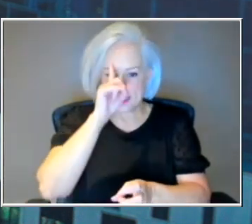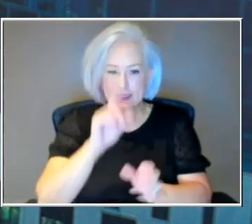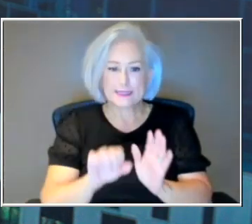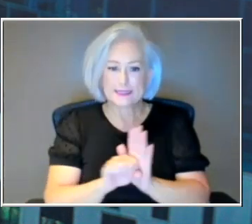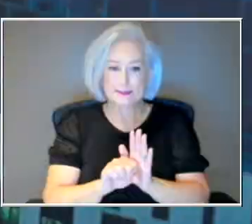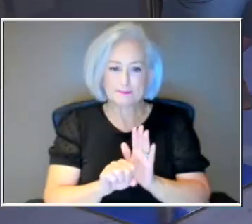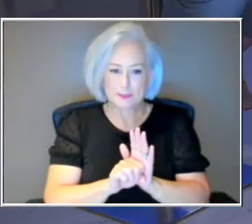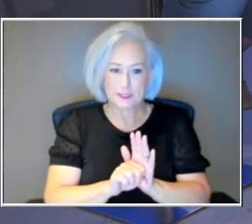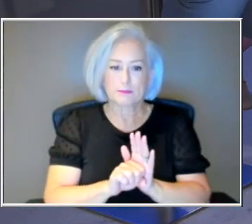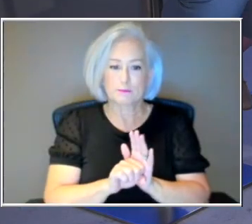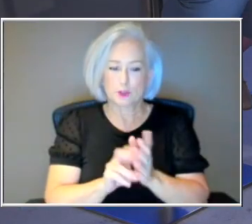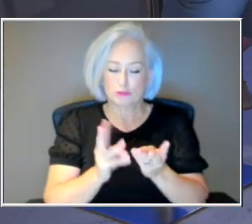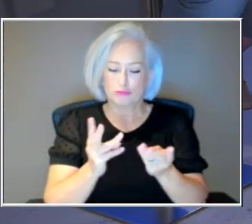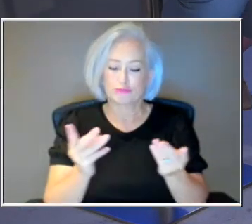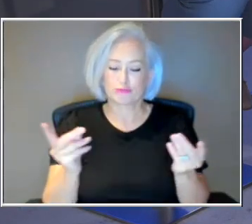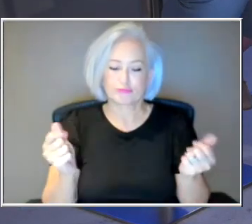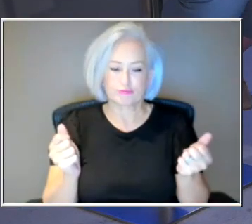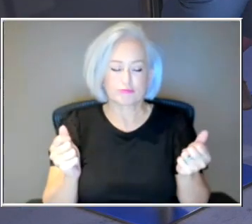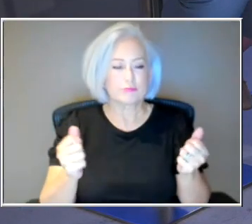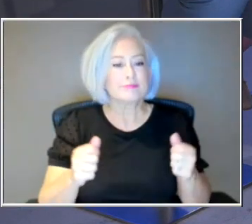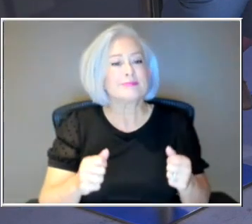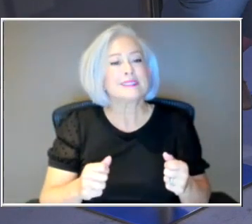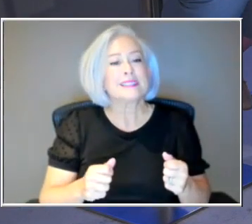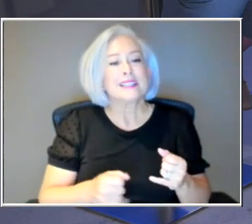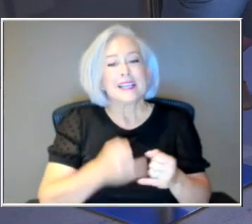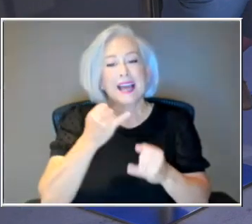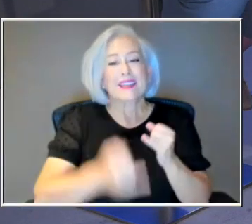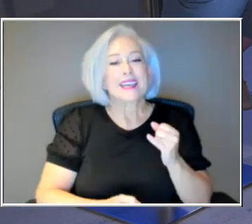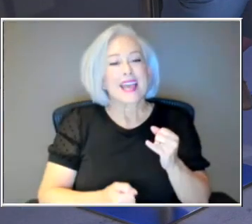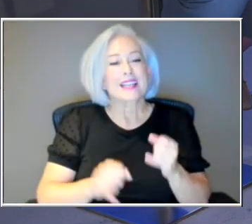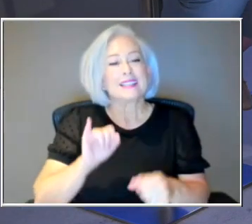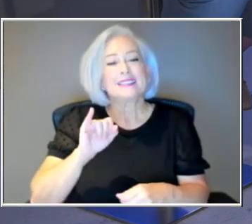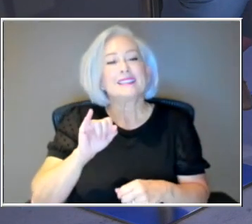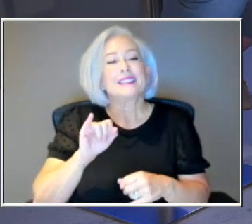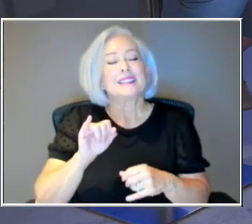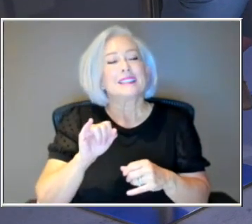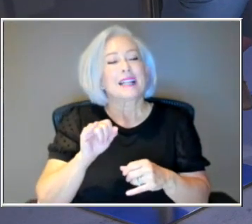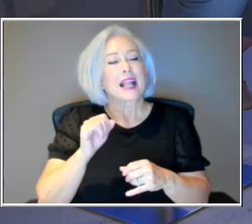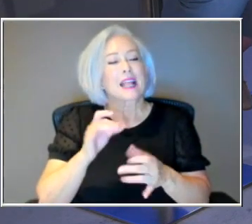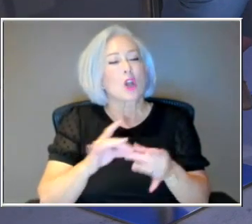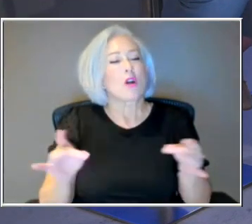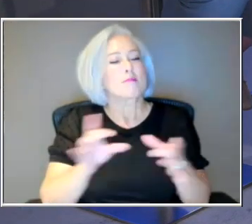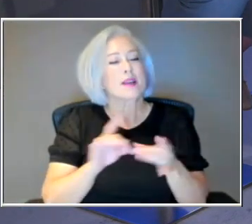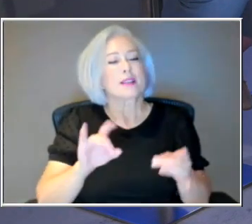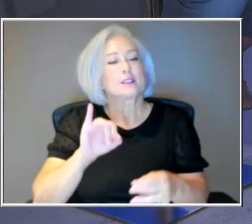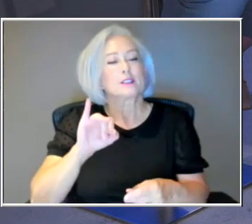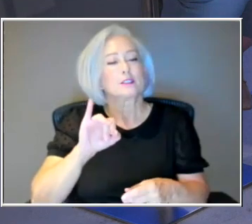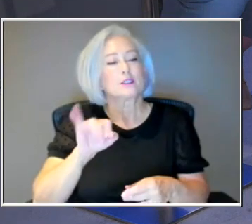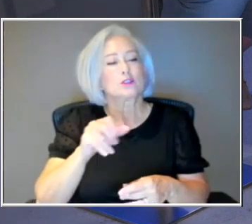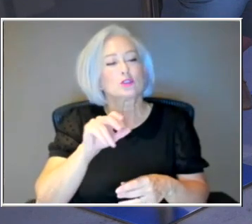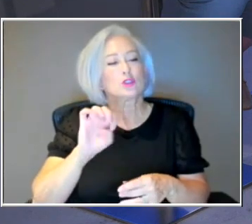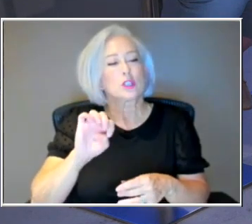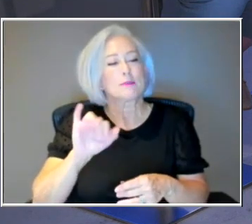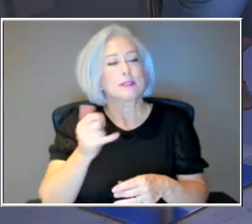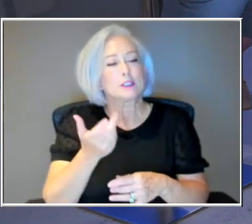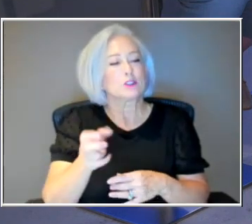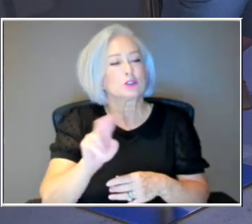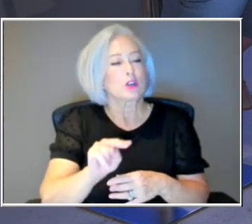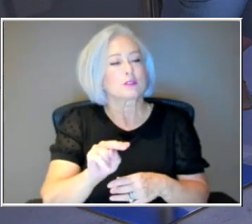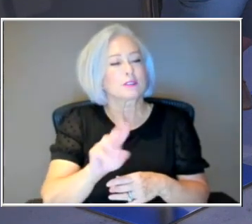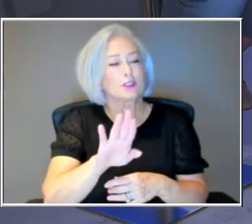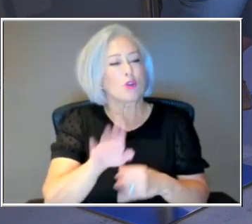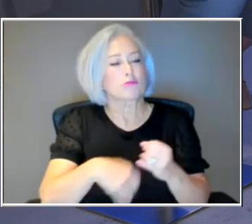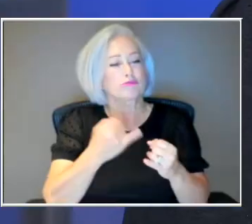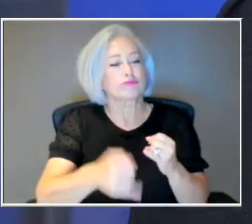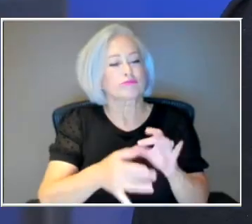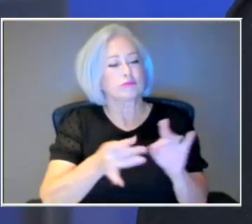remedy. And wrapping up today, Jamie Johnson, what do you want the big takeaway to be when it comes to stroke recovery? I